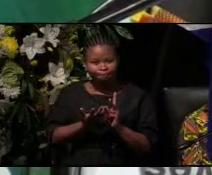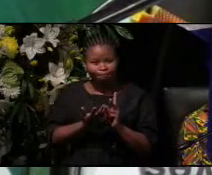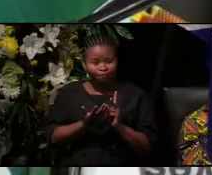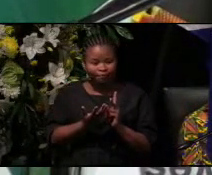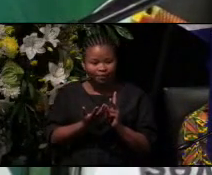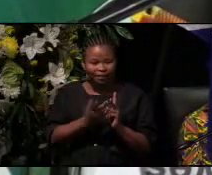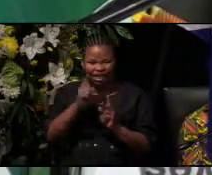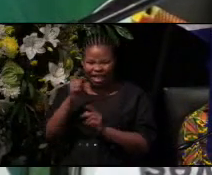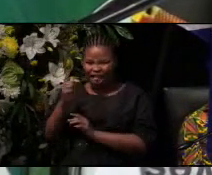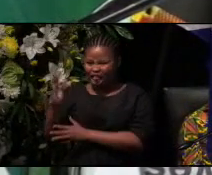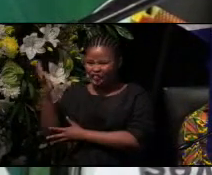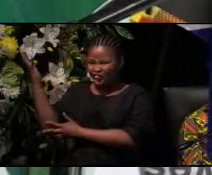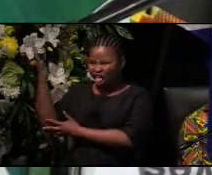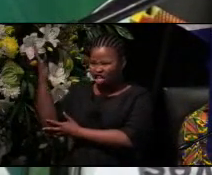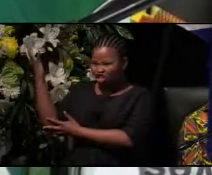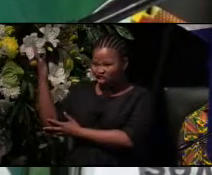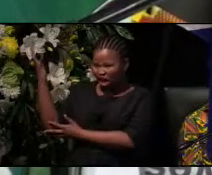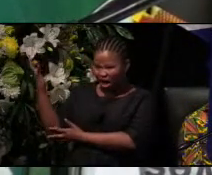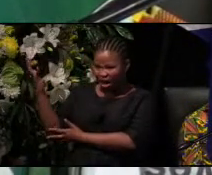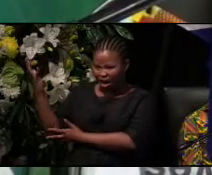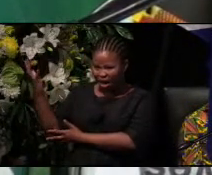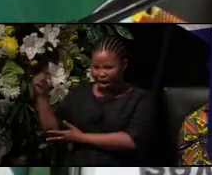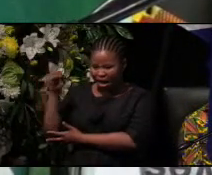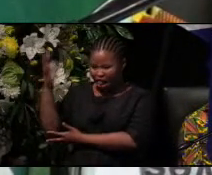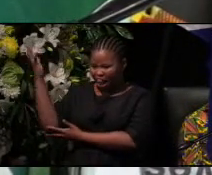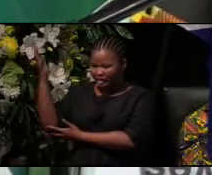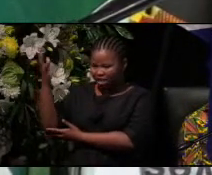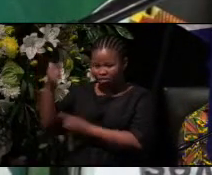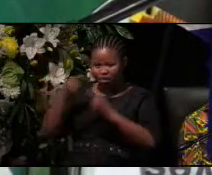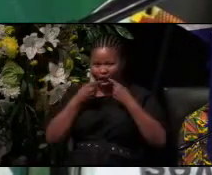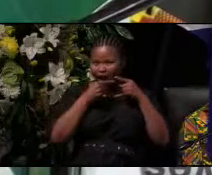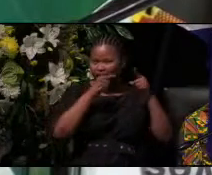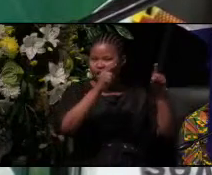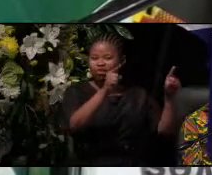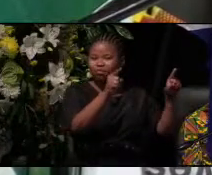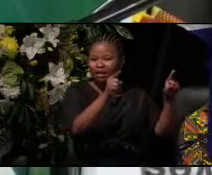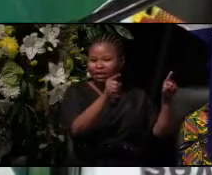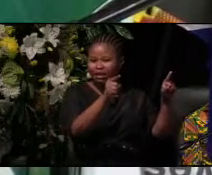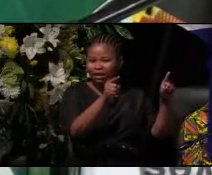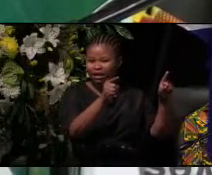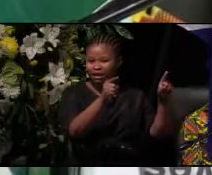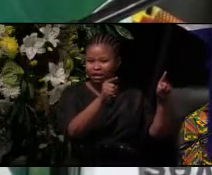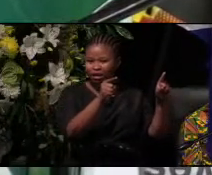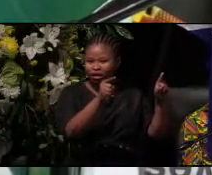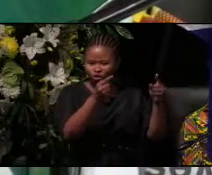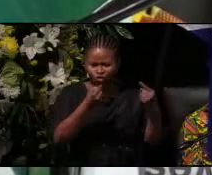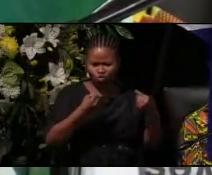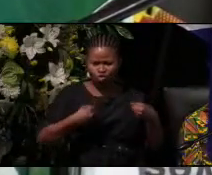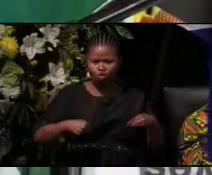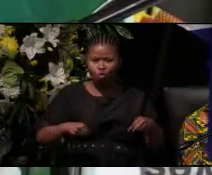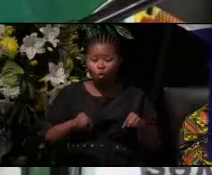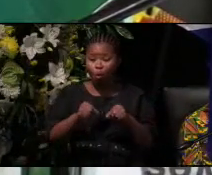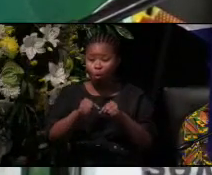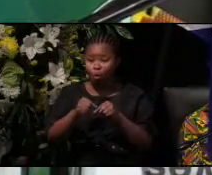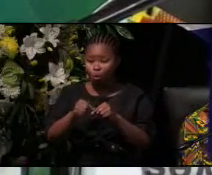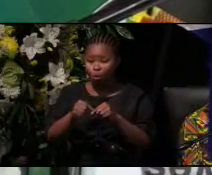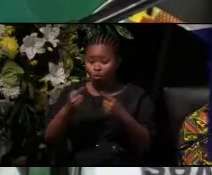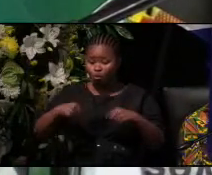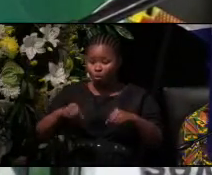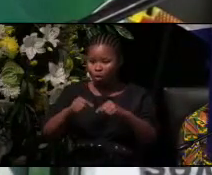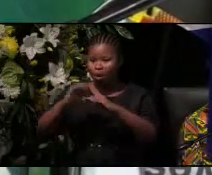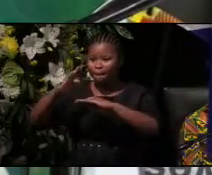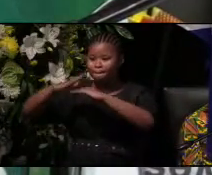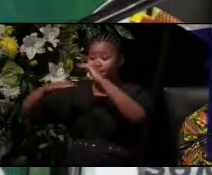the lecture is just an announcement that we are going to build